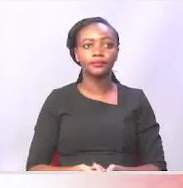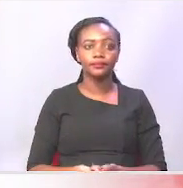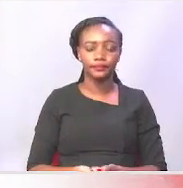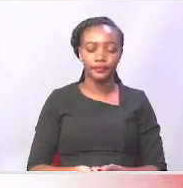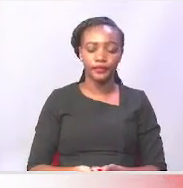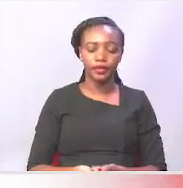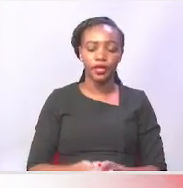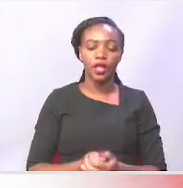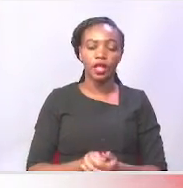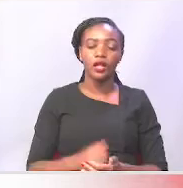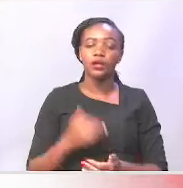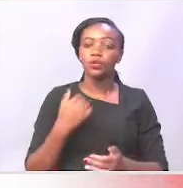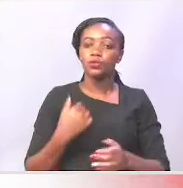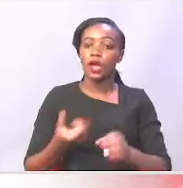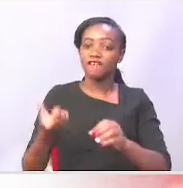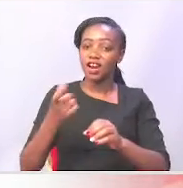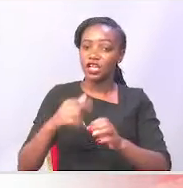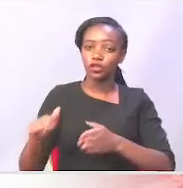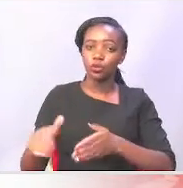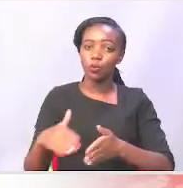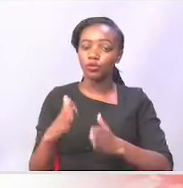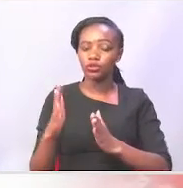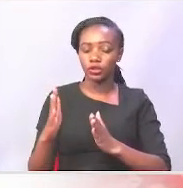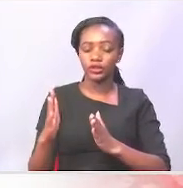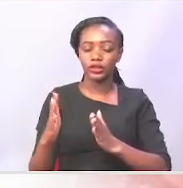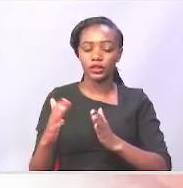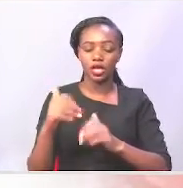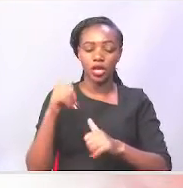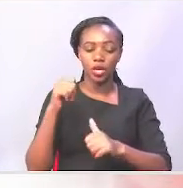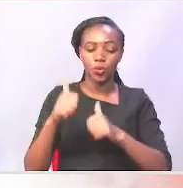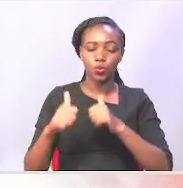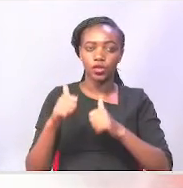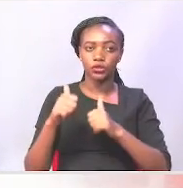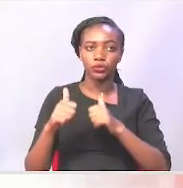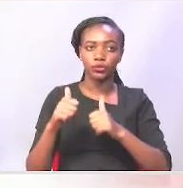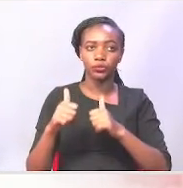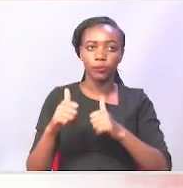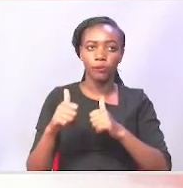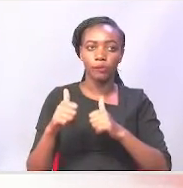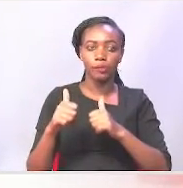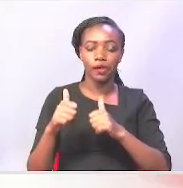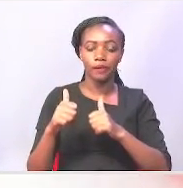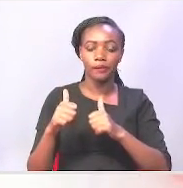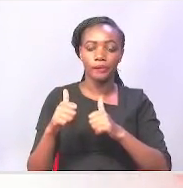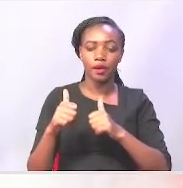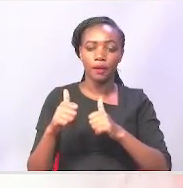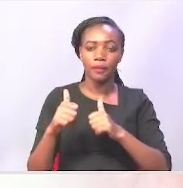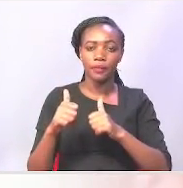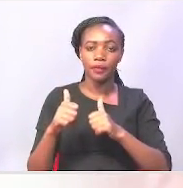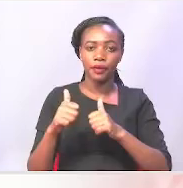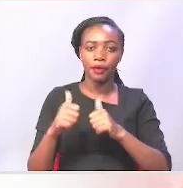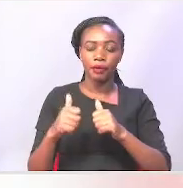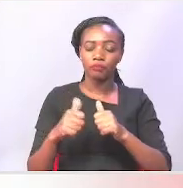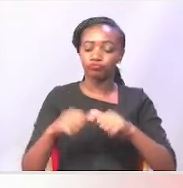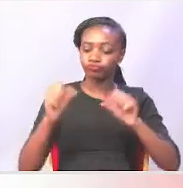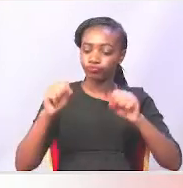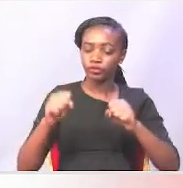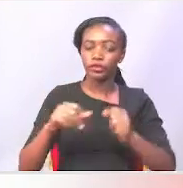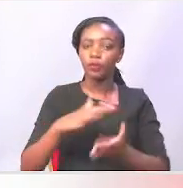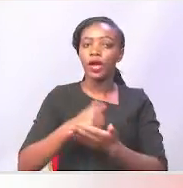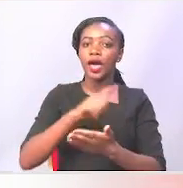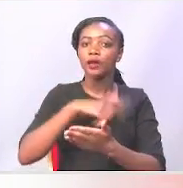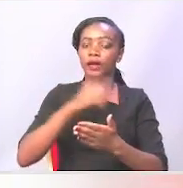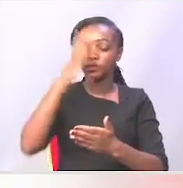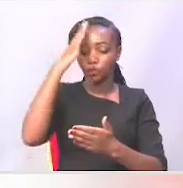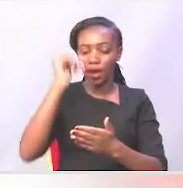There is additional opportunities that accompanies with this trade. There are jobs